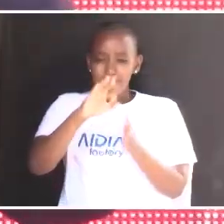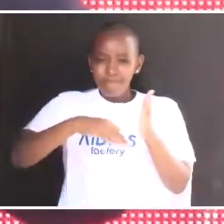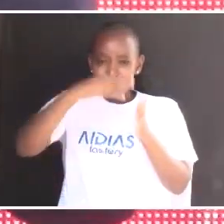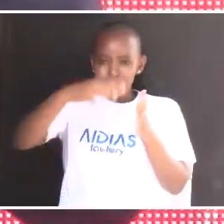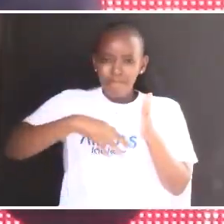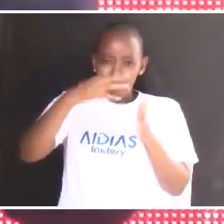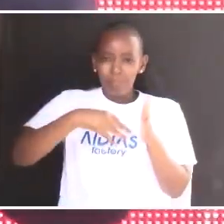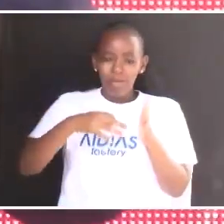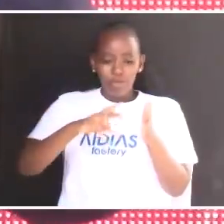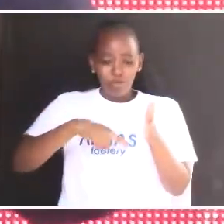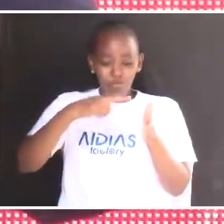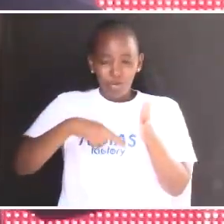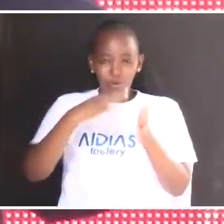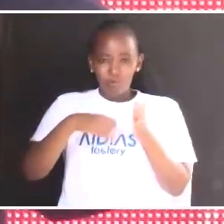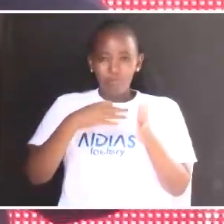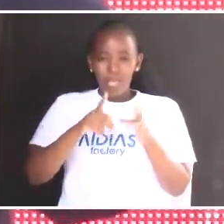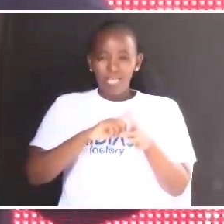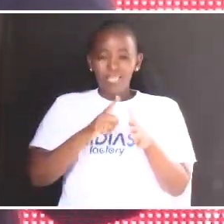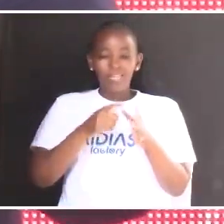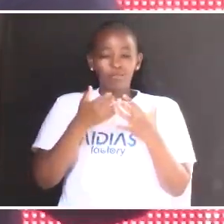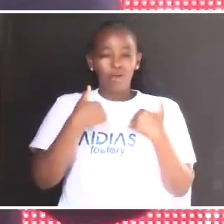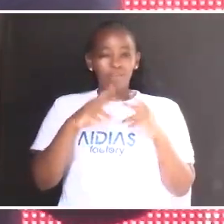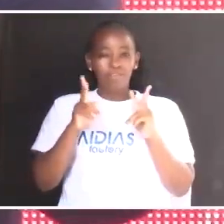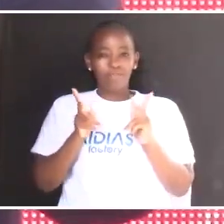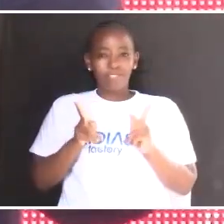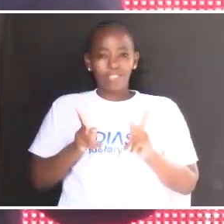record film, then you have the physical